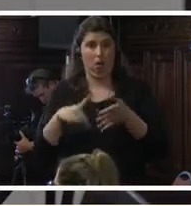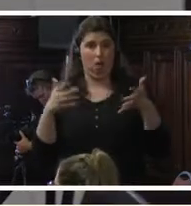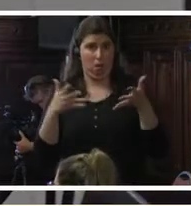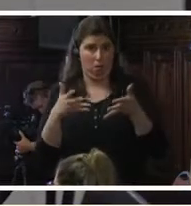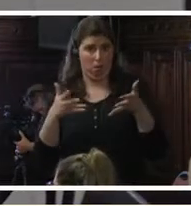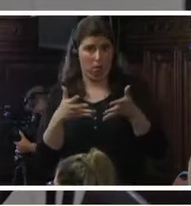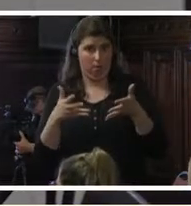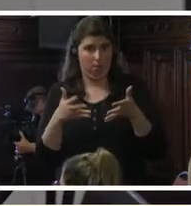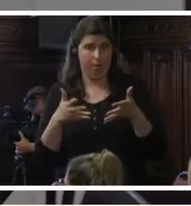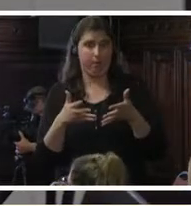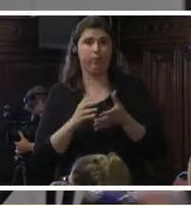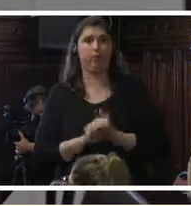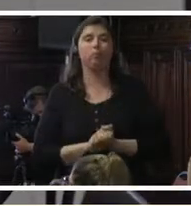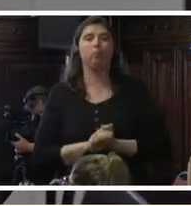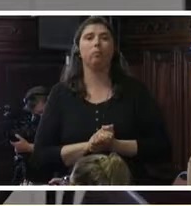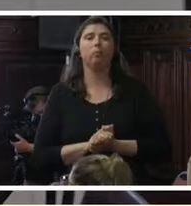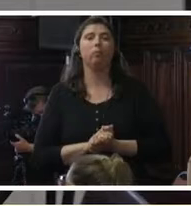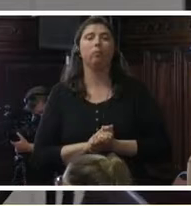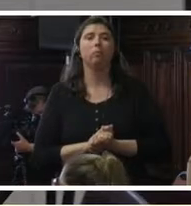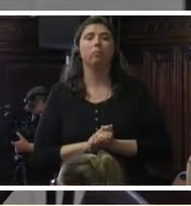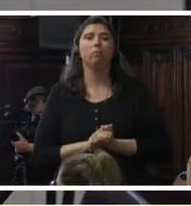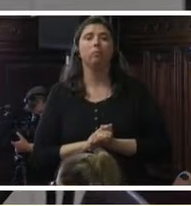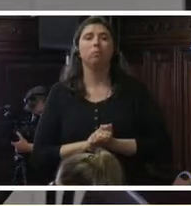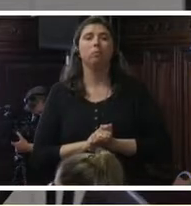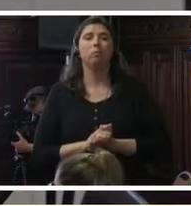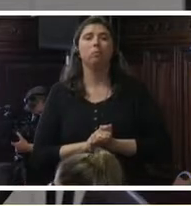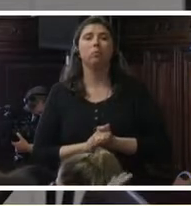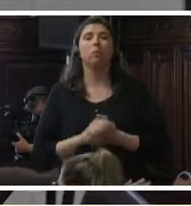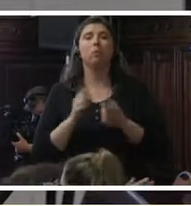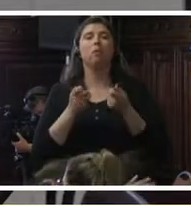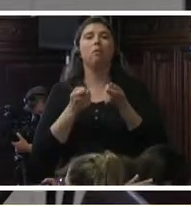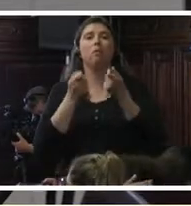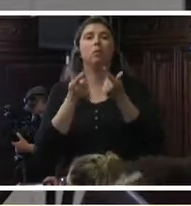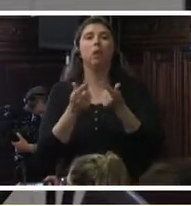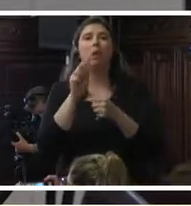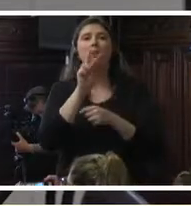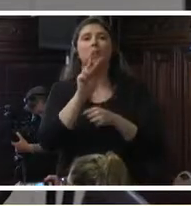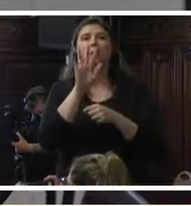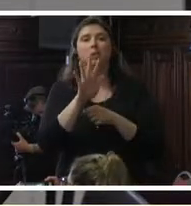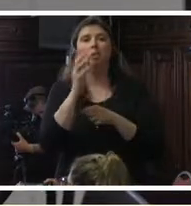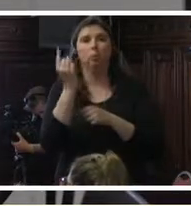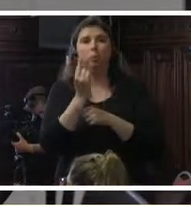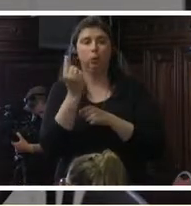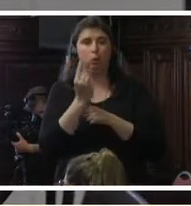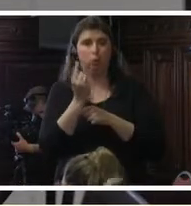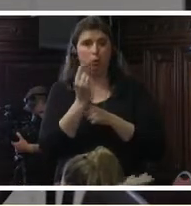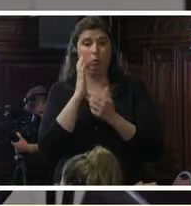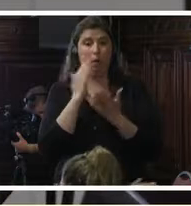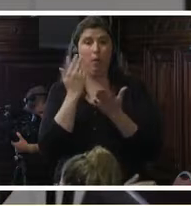You have been ascribed 25 minutes to make your initial presentation.